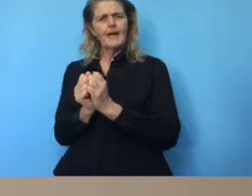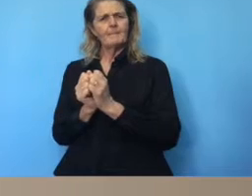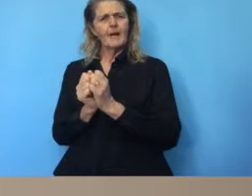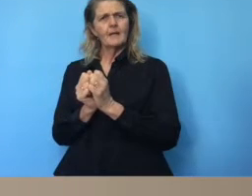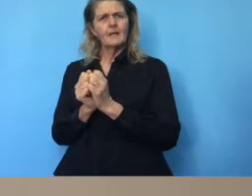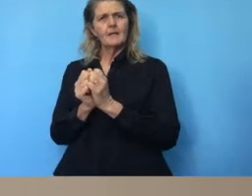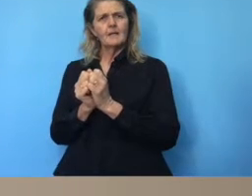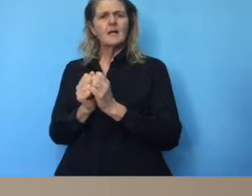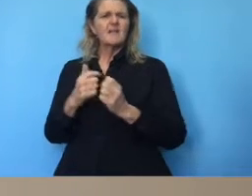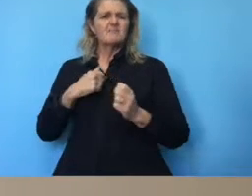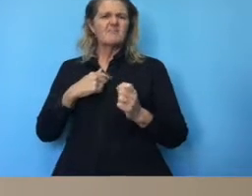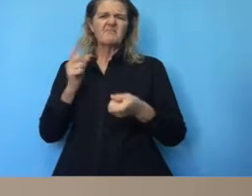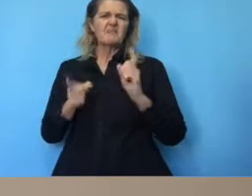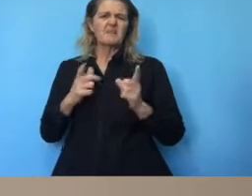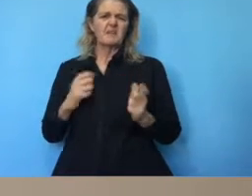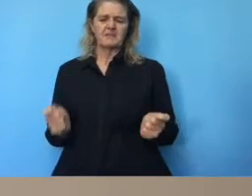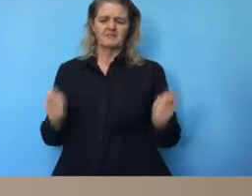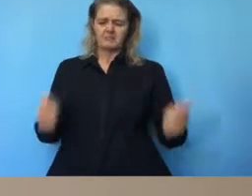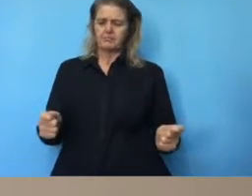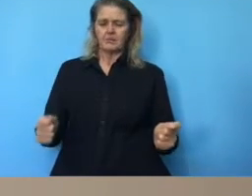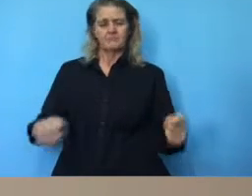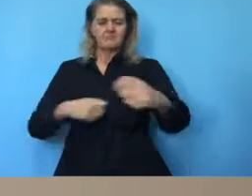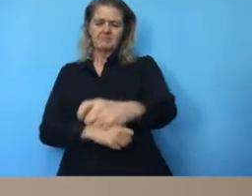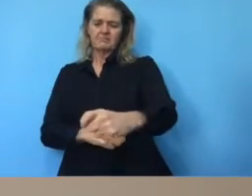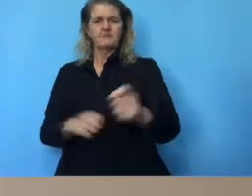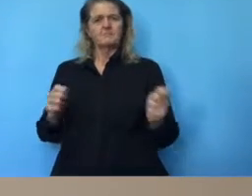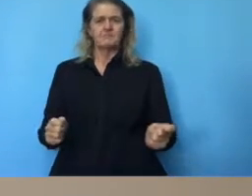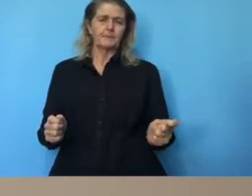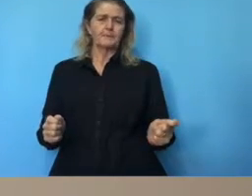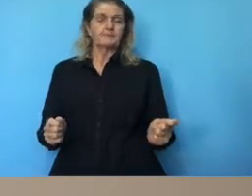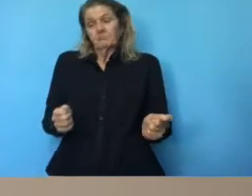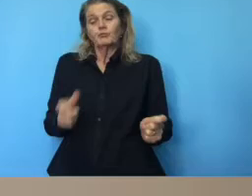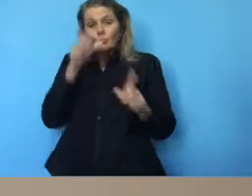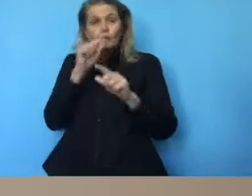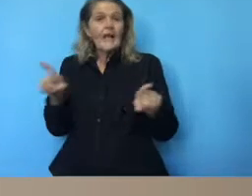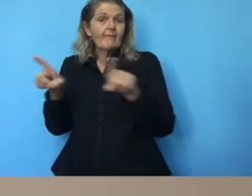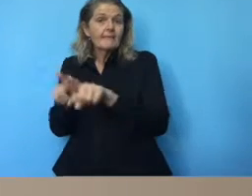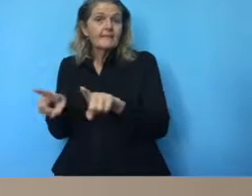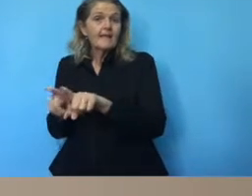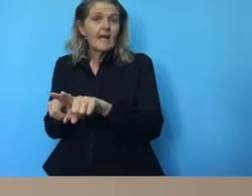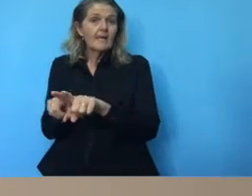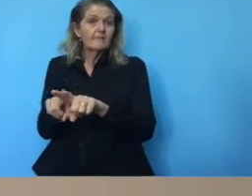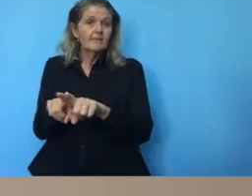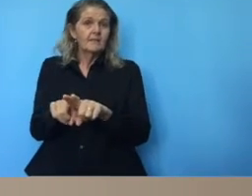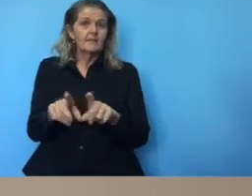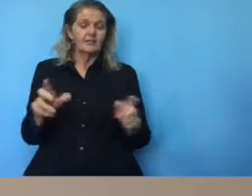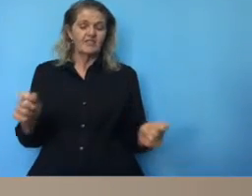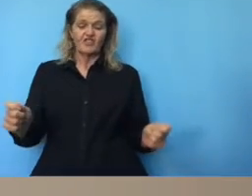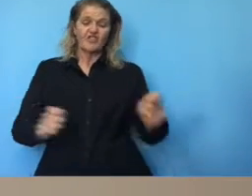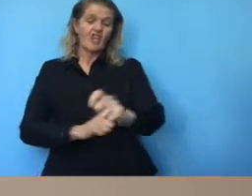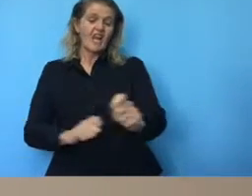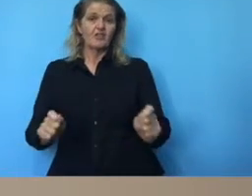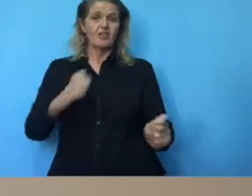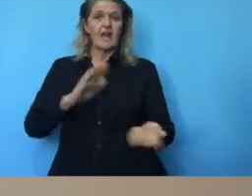being landscape, which is this way, and portrait, which is this way. You can copy what I've done, or you can shift it around a little